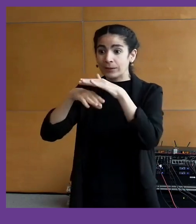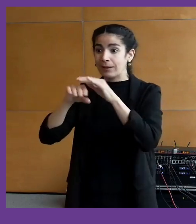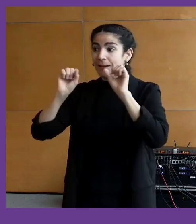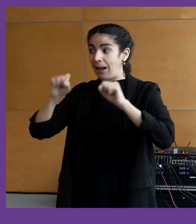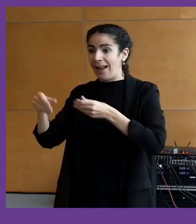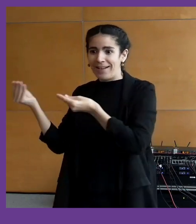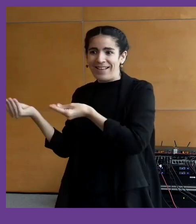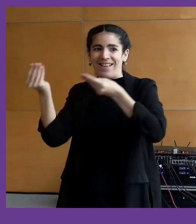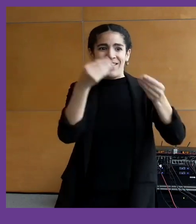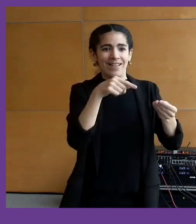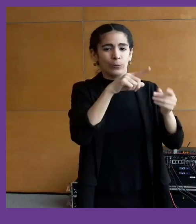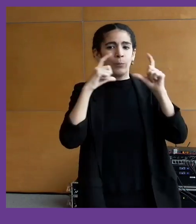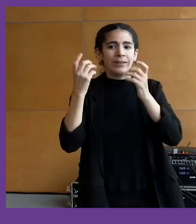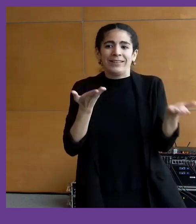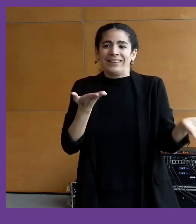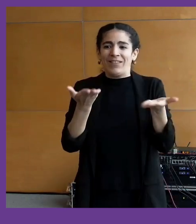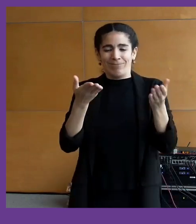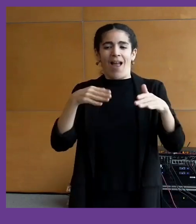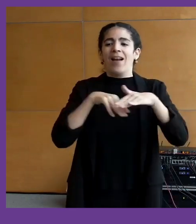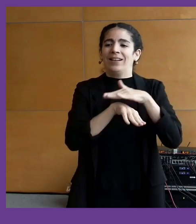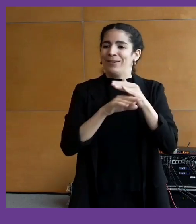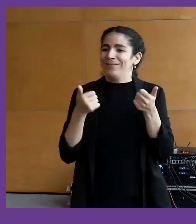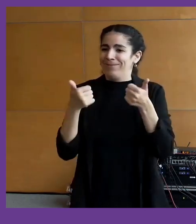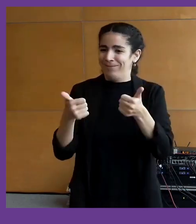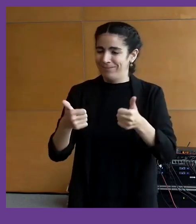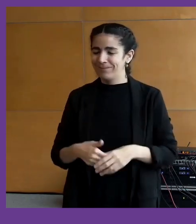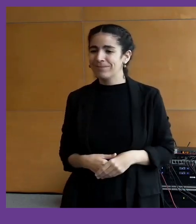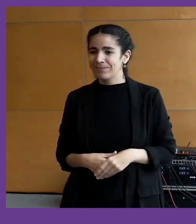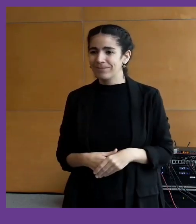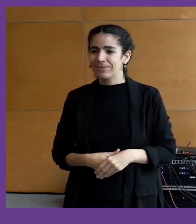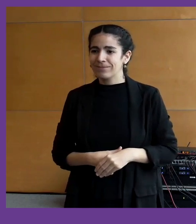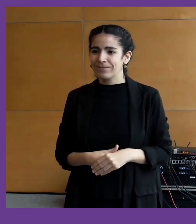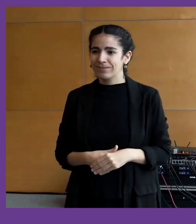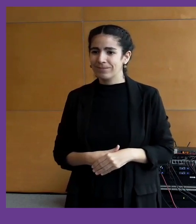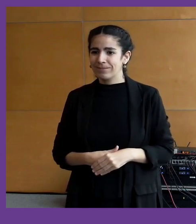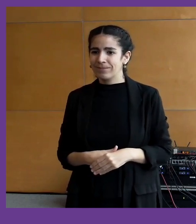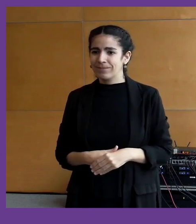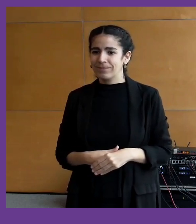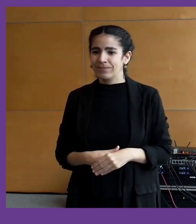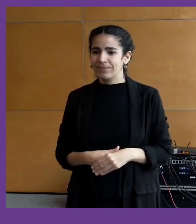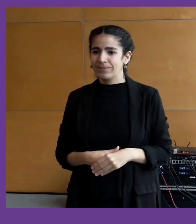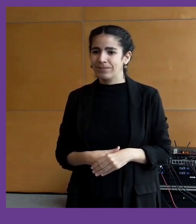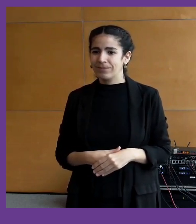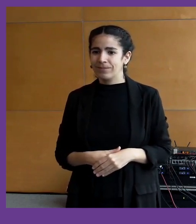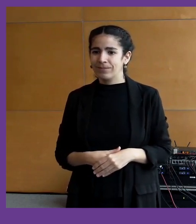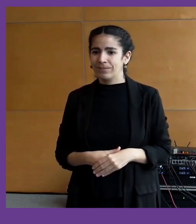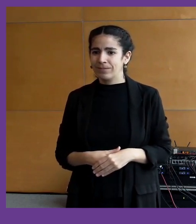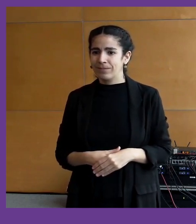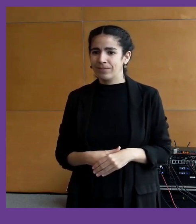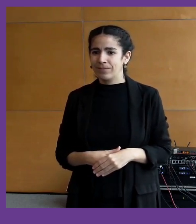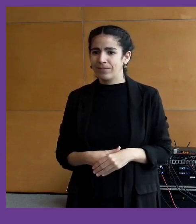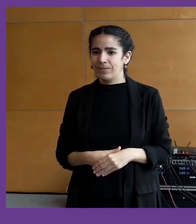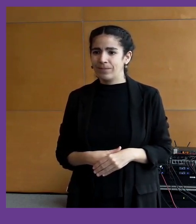the participants at today's event. It's one of the key in my own perception events during this